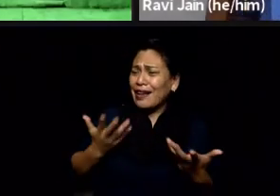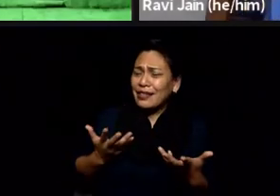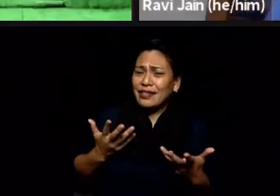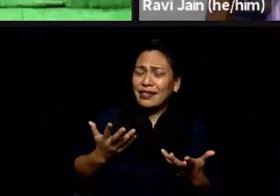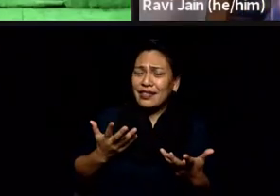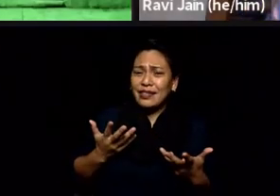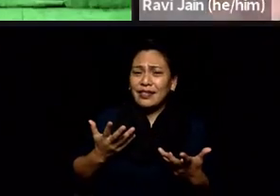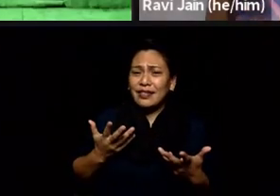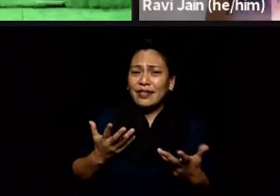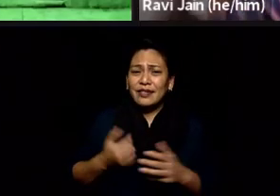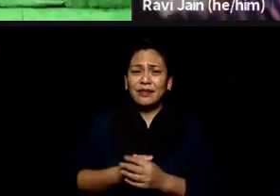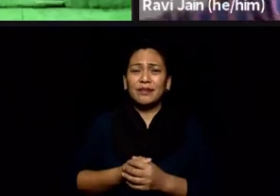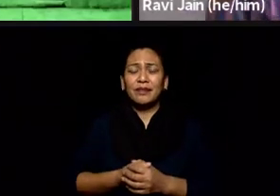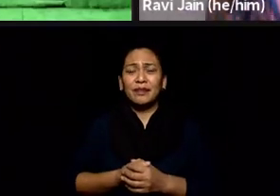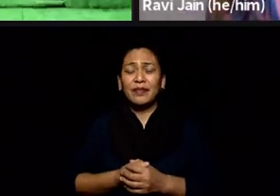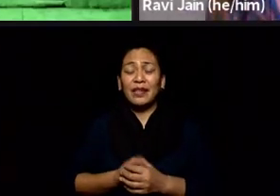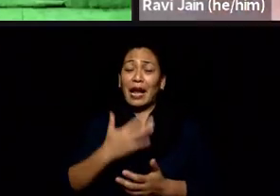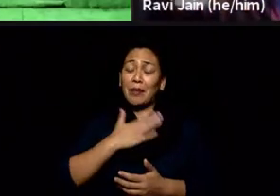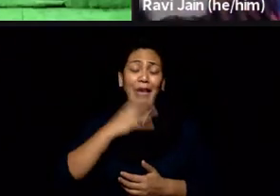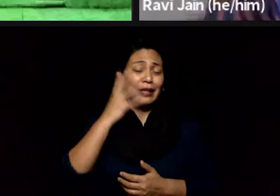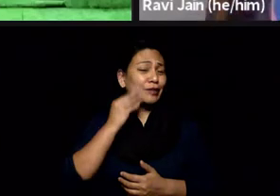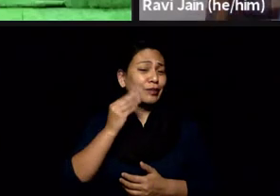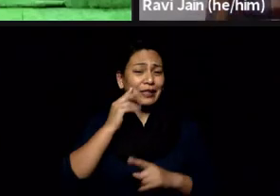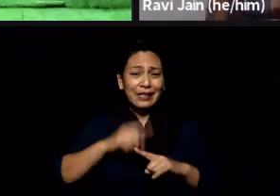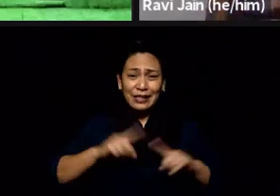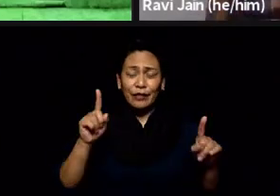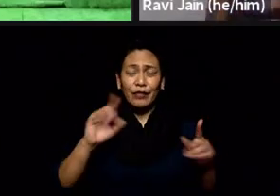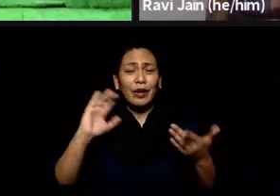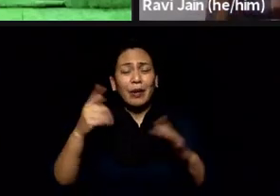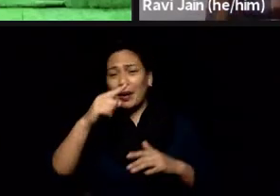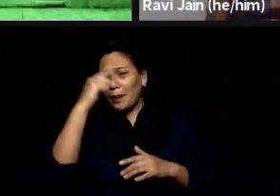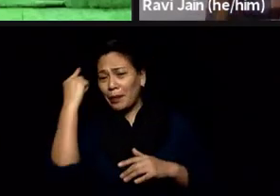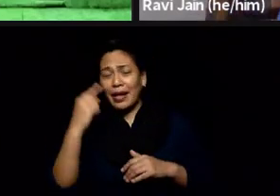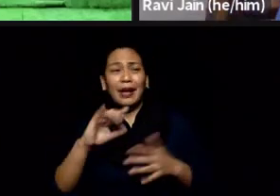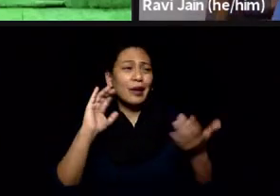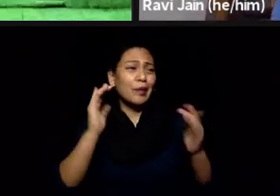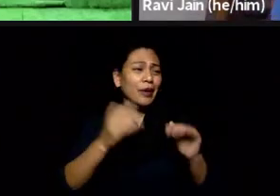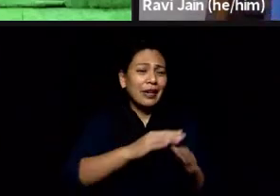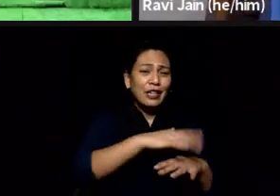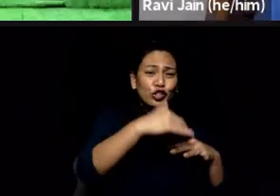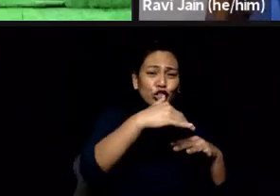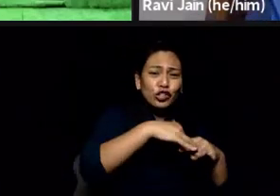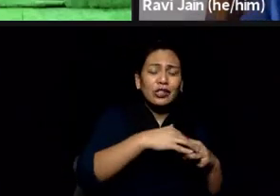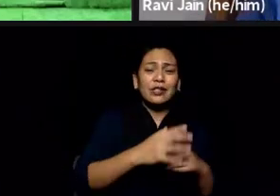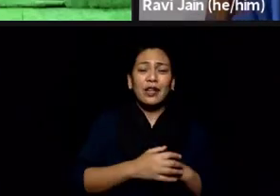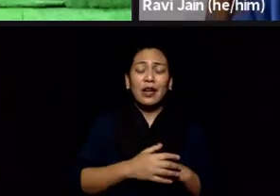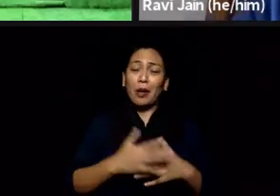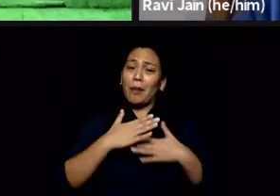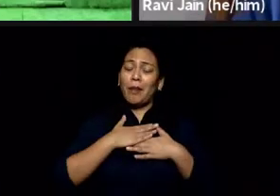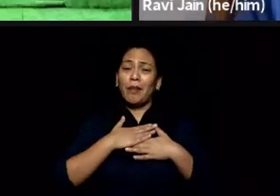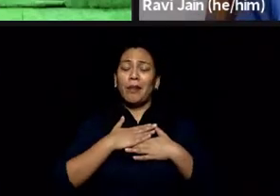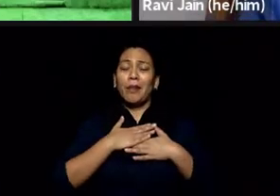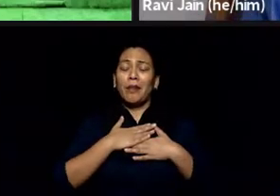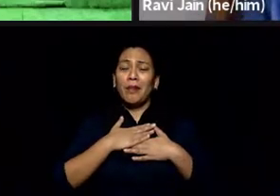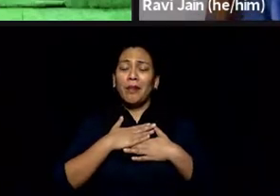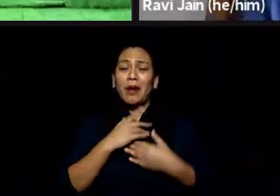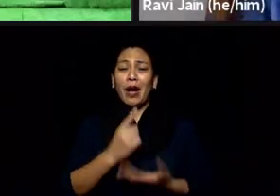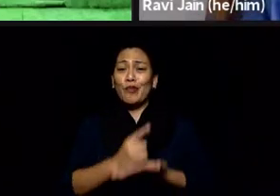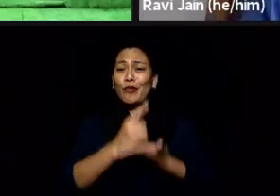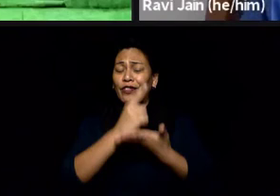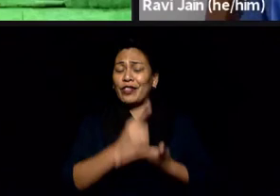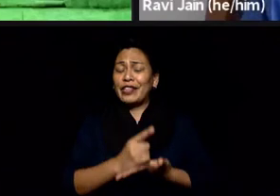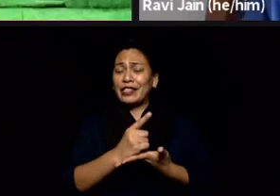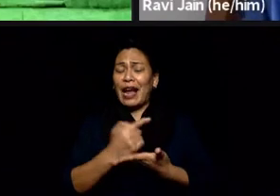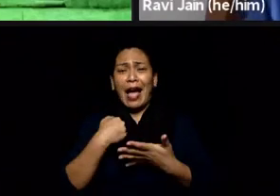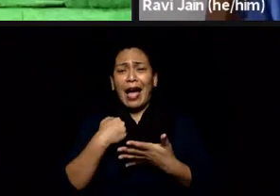I mean, and I have a different experience than Black people do, than Indigenous people do. I have privilege of so